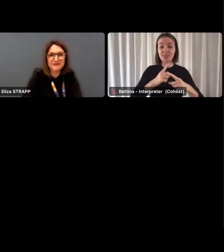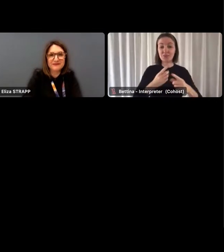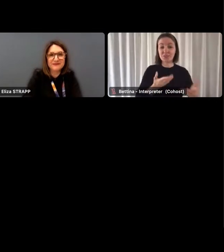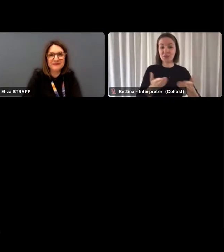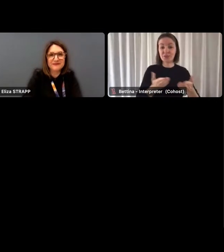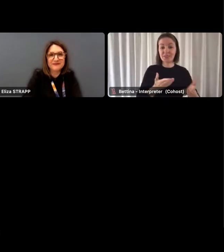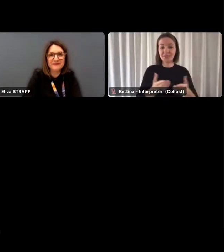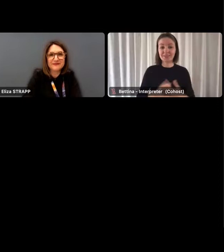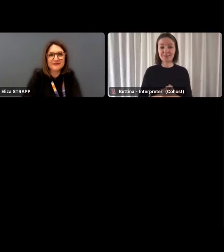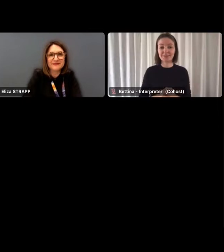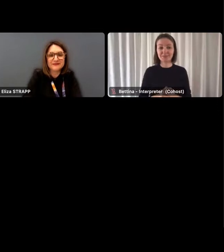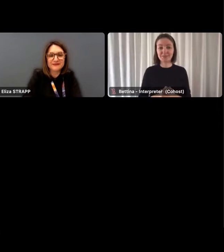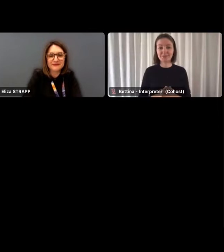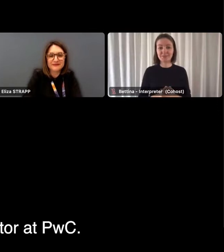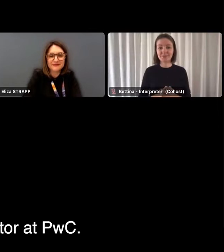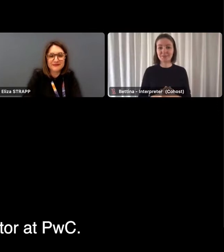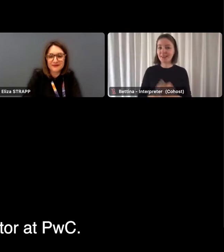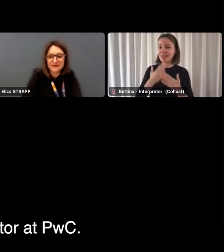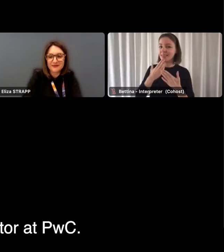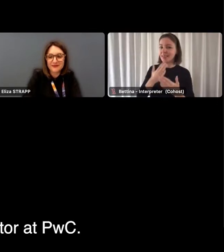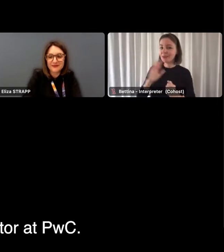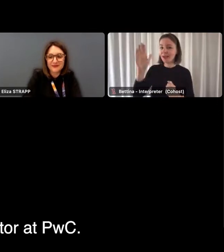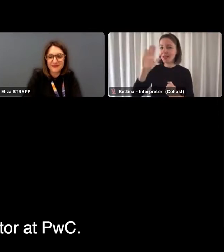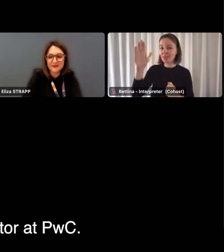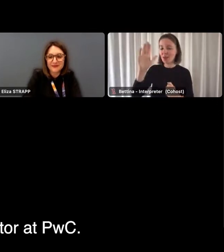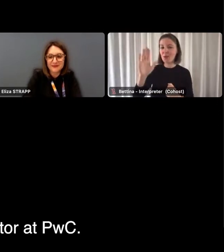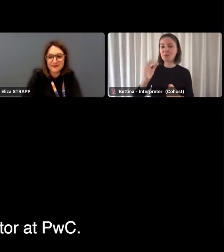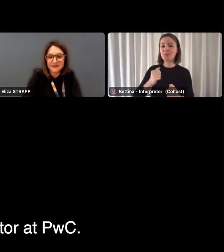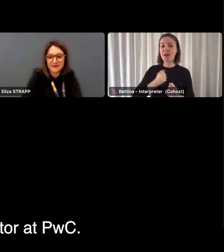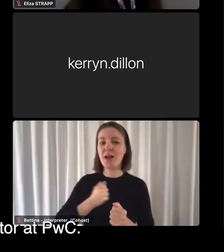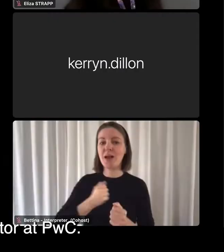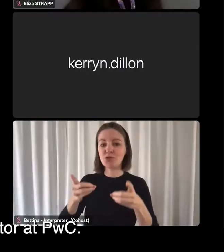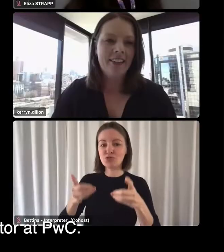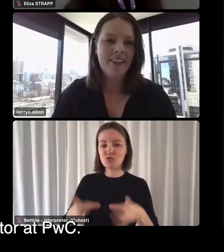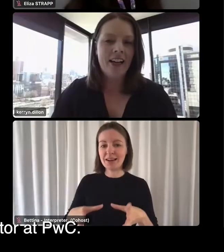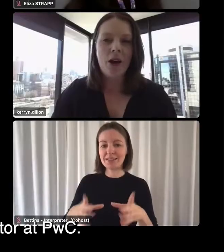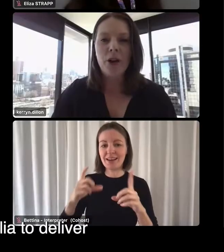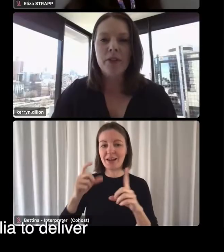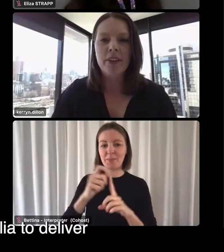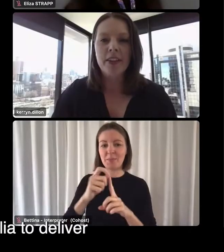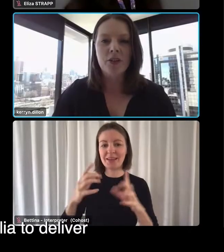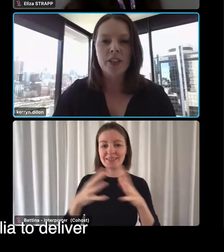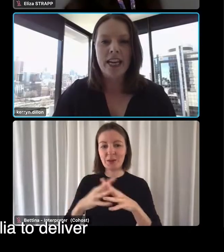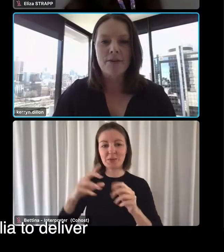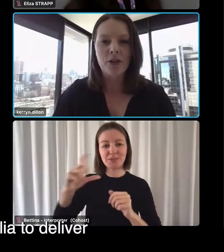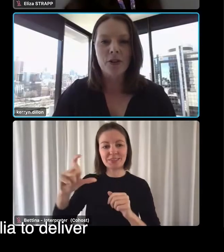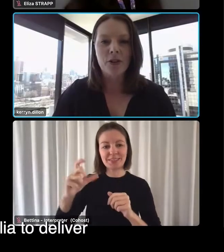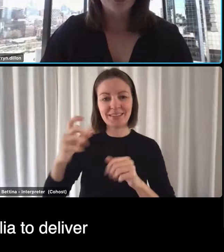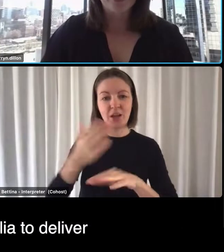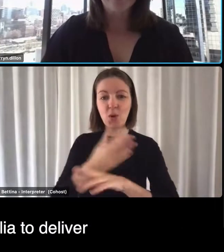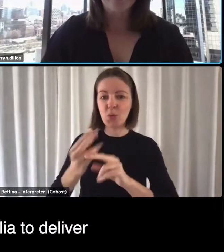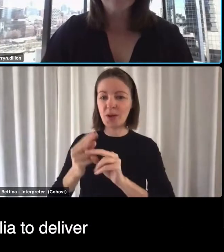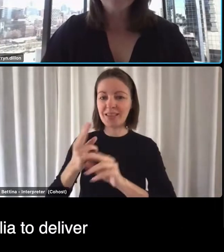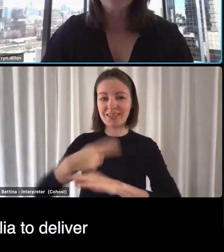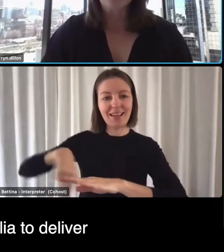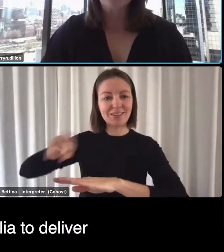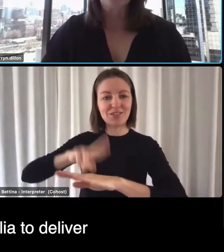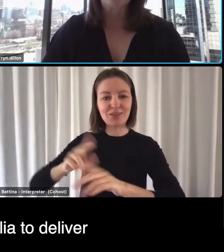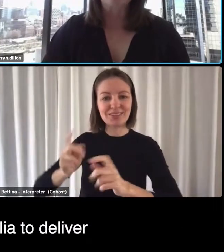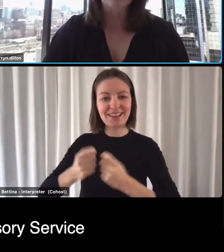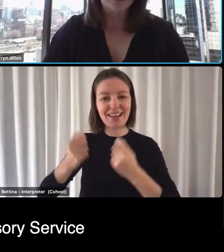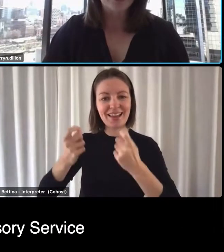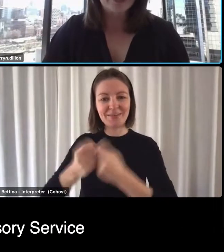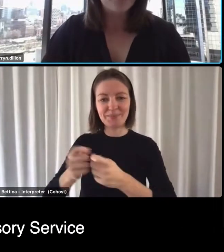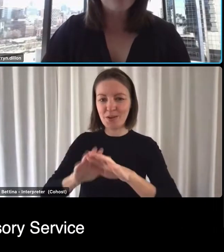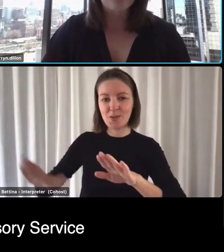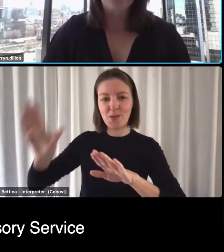Thanks, Elisa. Hello, my name is Karen Dillon and I'm a director at PwC. I work with a national team across Australia to